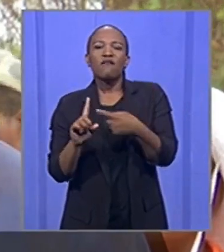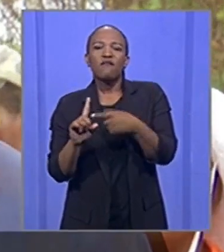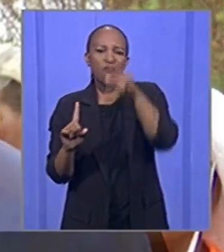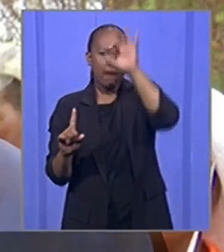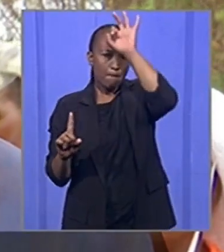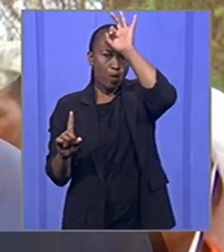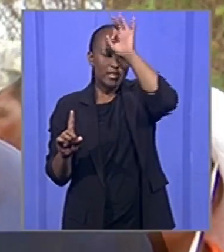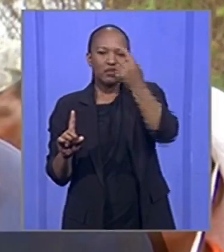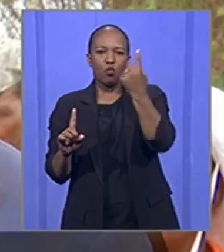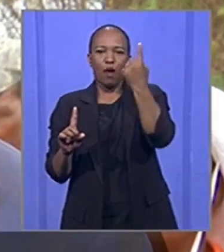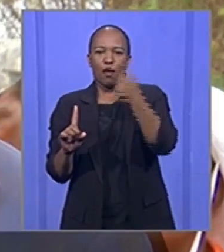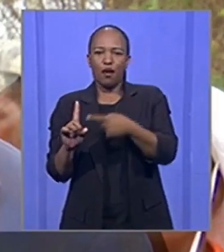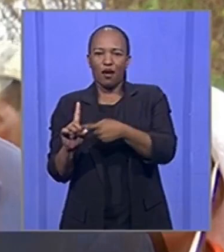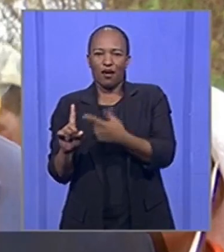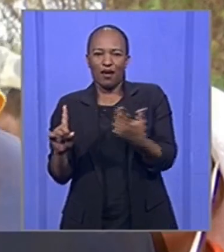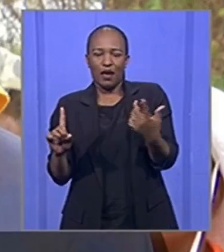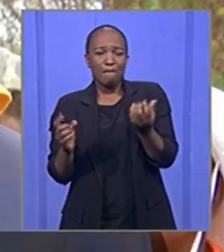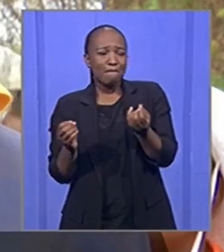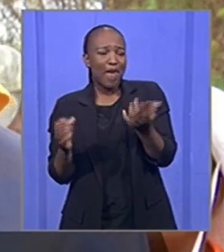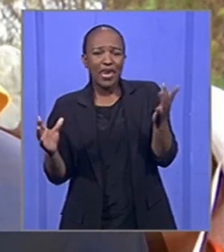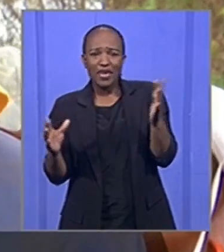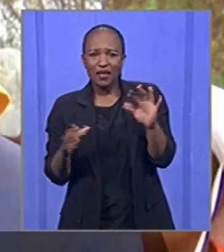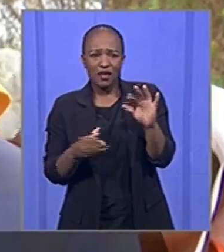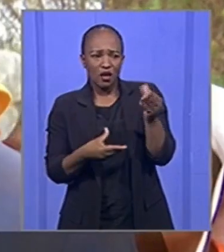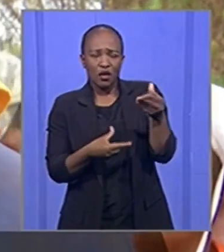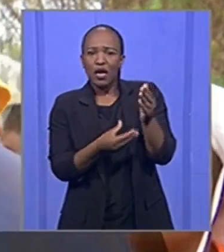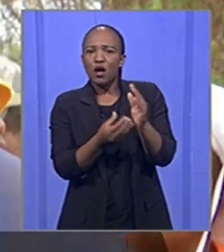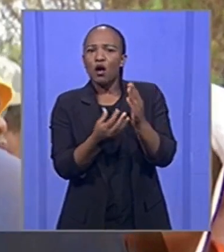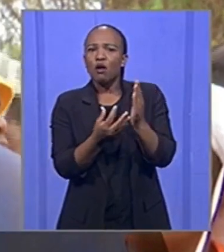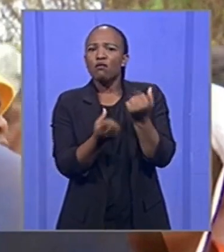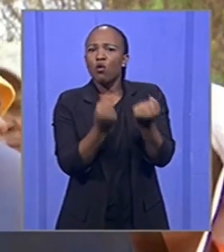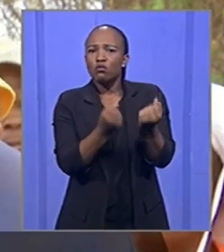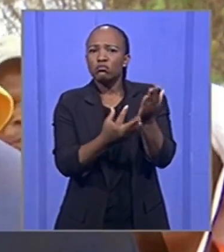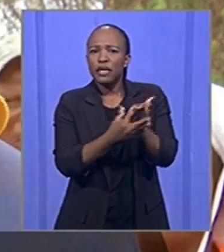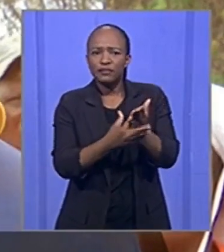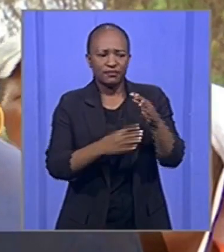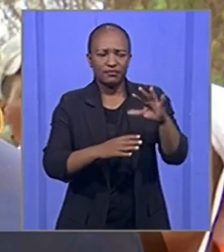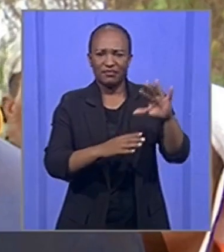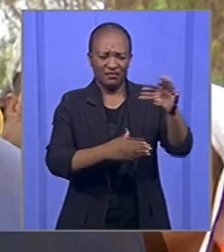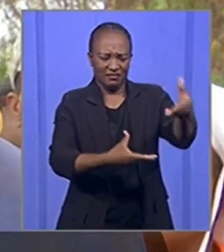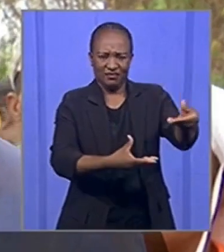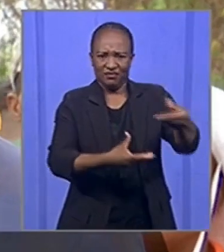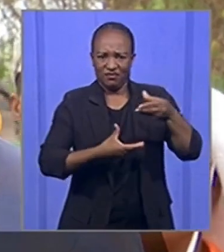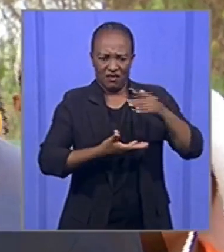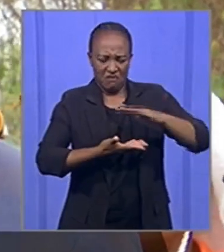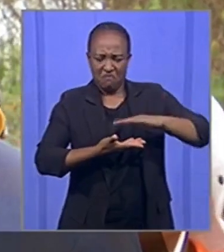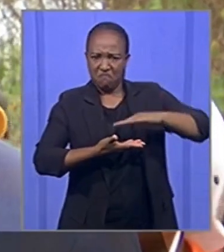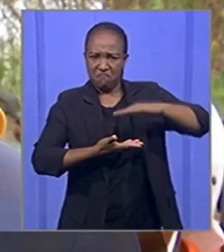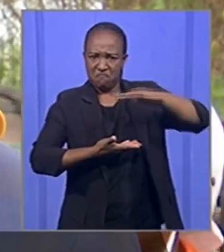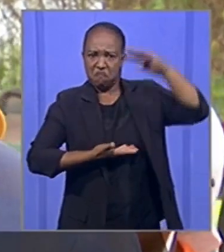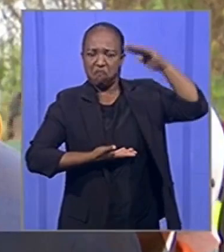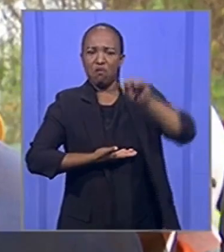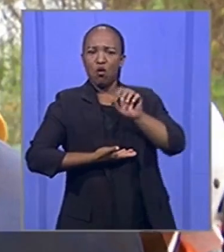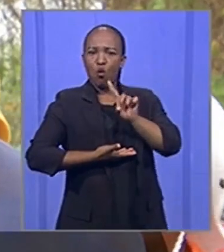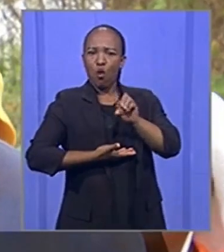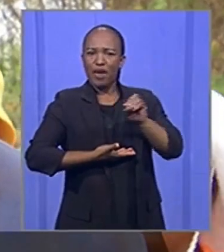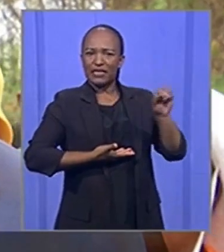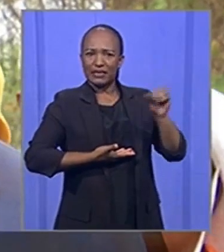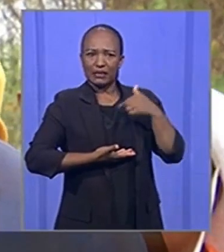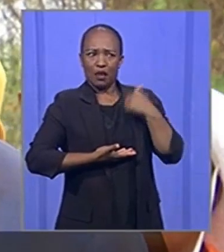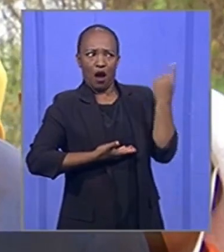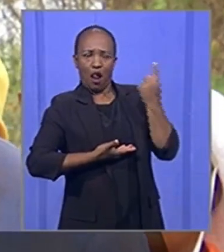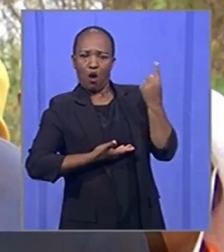having to deal with a lot of dockets, and there's no human being who can be able to deal with 100 dockets alone, and you